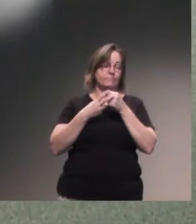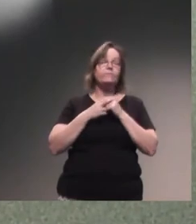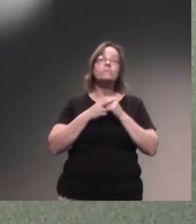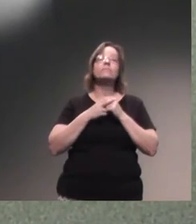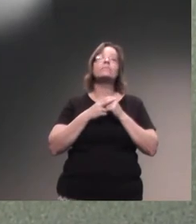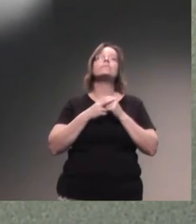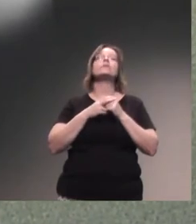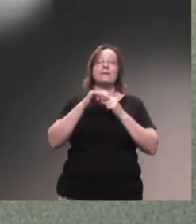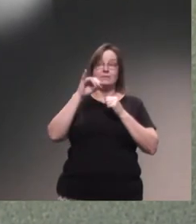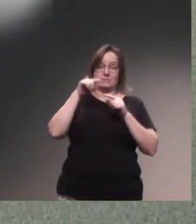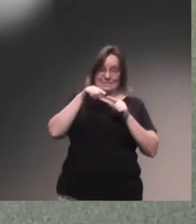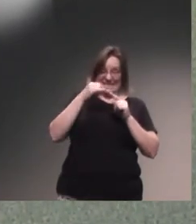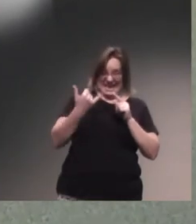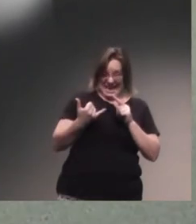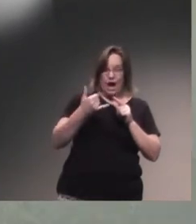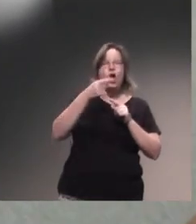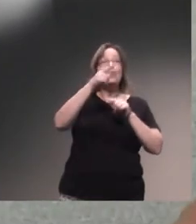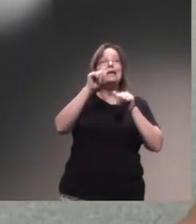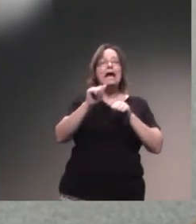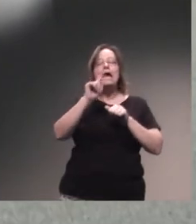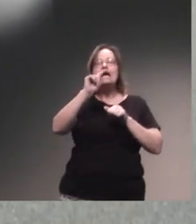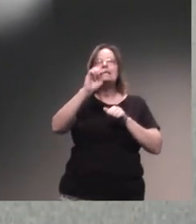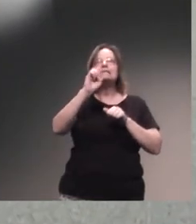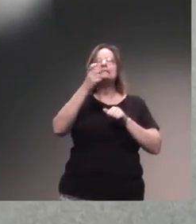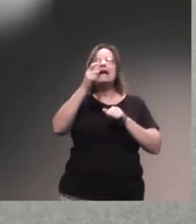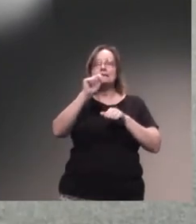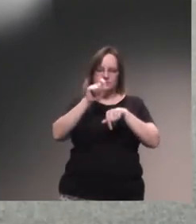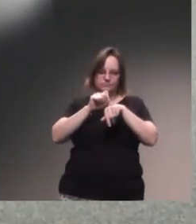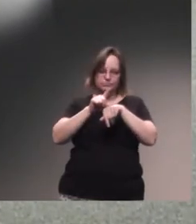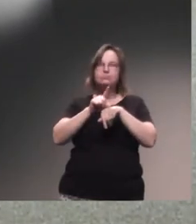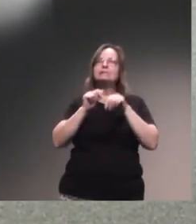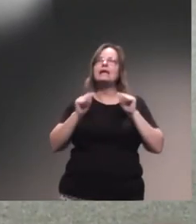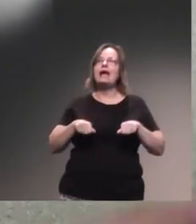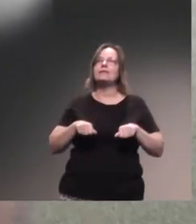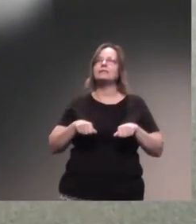From this screen, you can then send a text message.